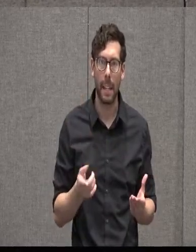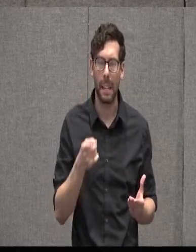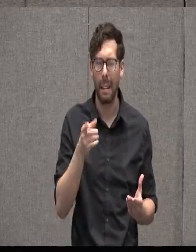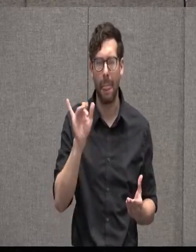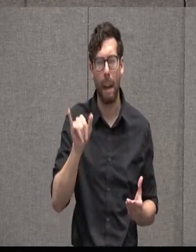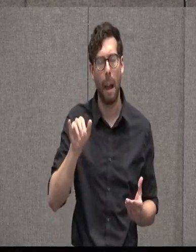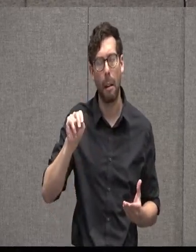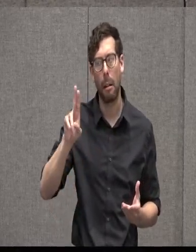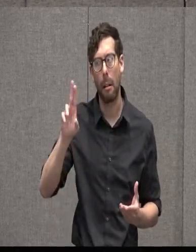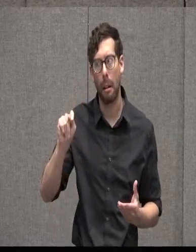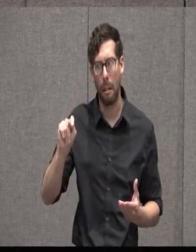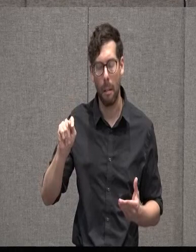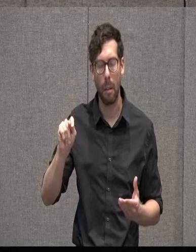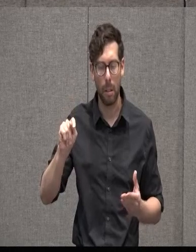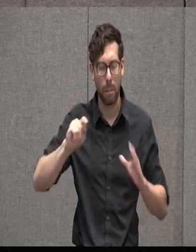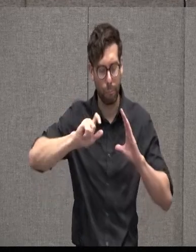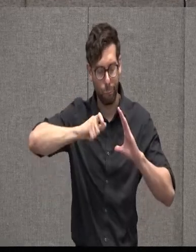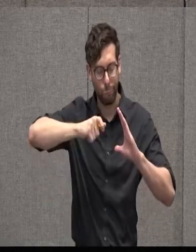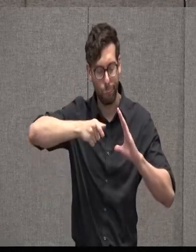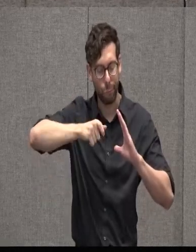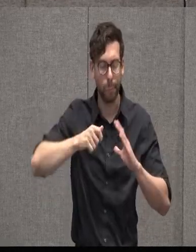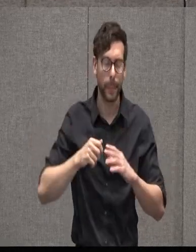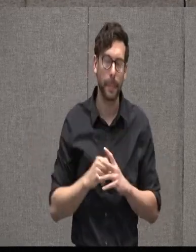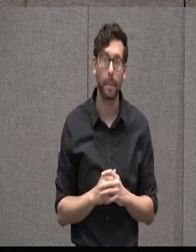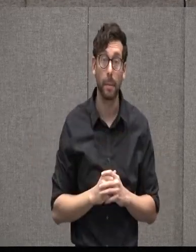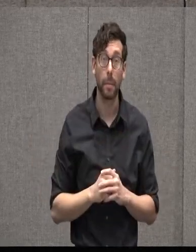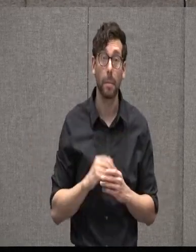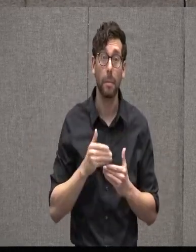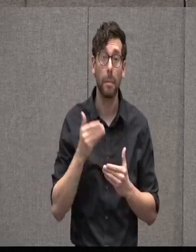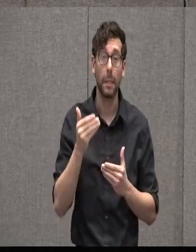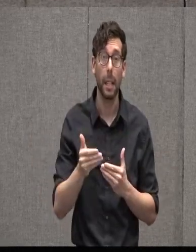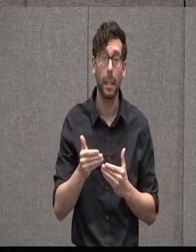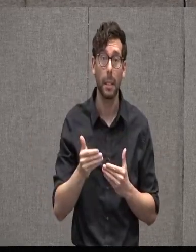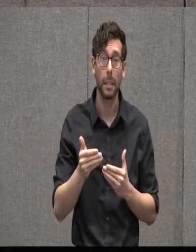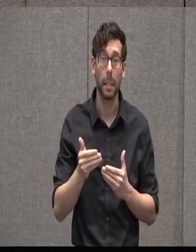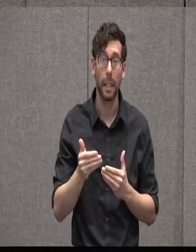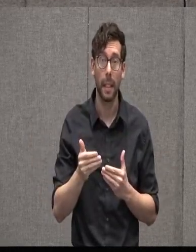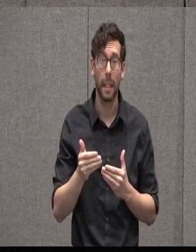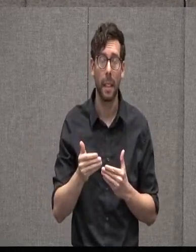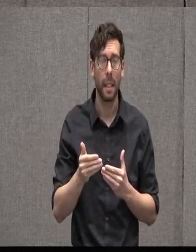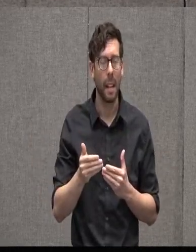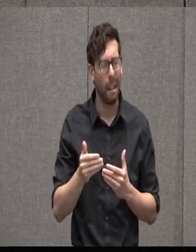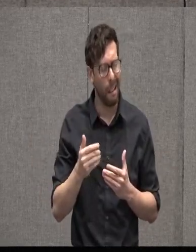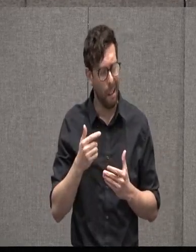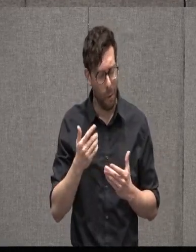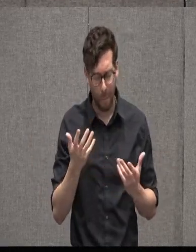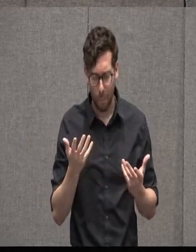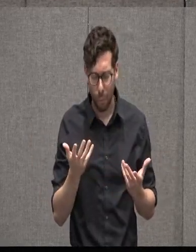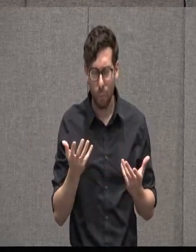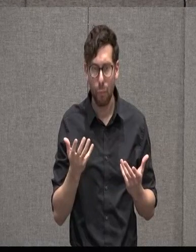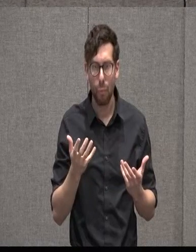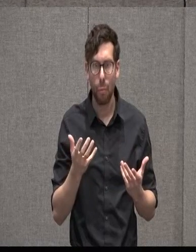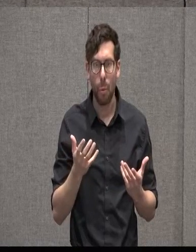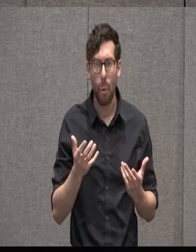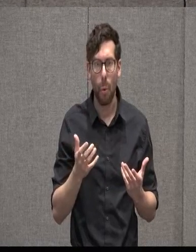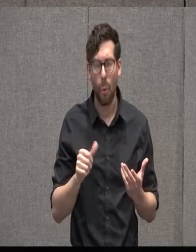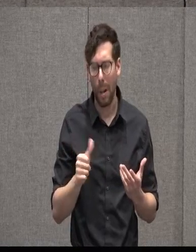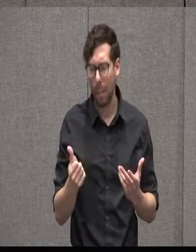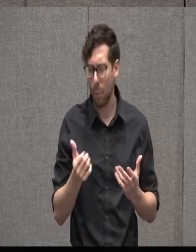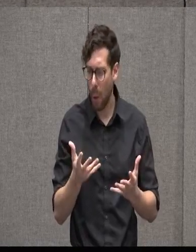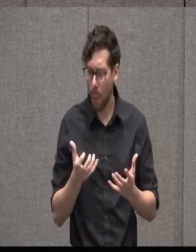heaviest object would be this nut that goes with this bolt. Next, what's the